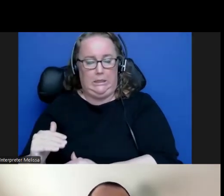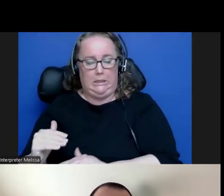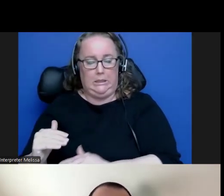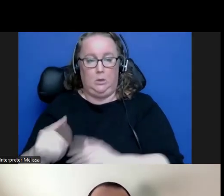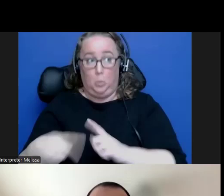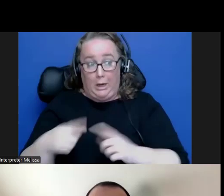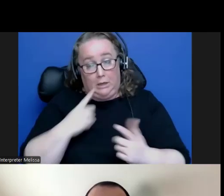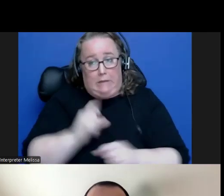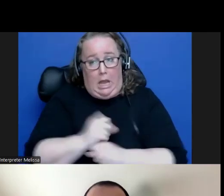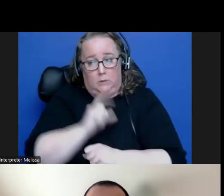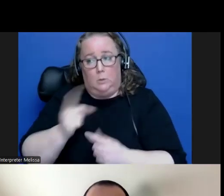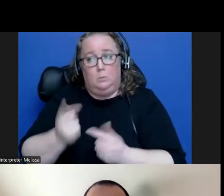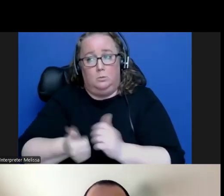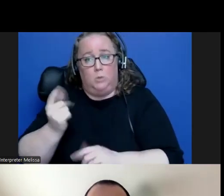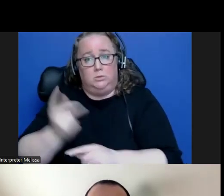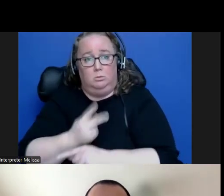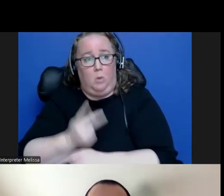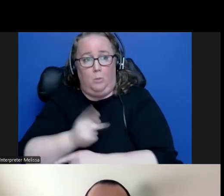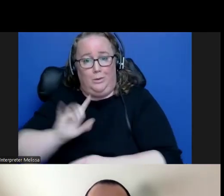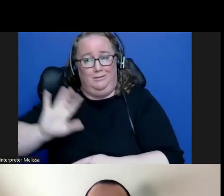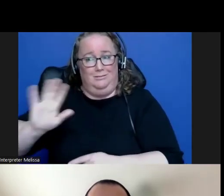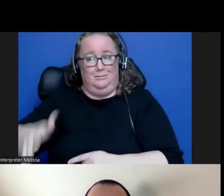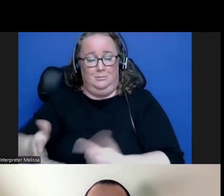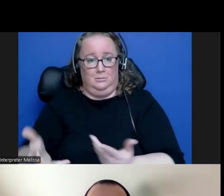alternative available.